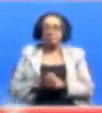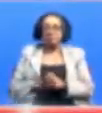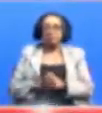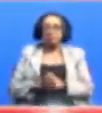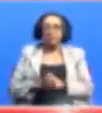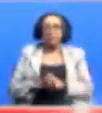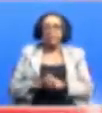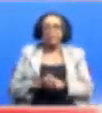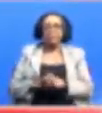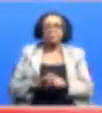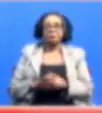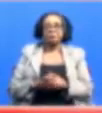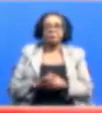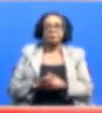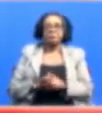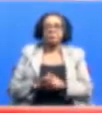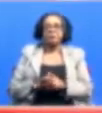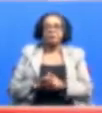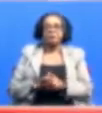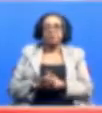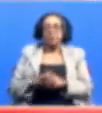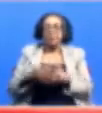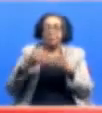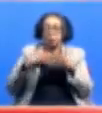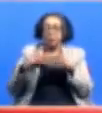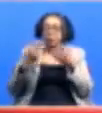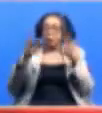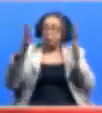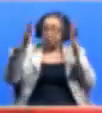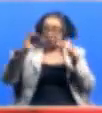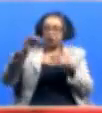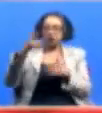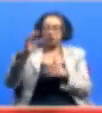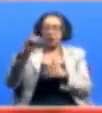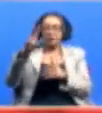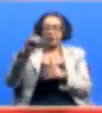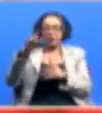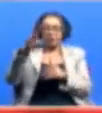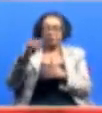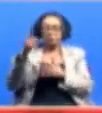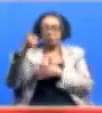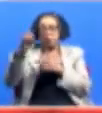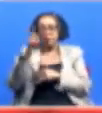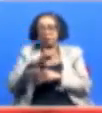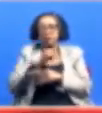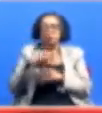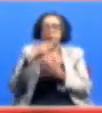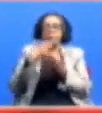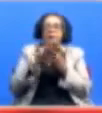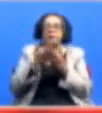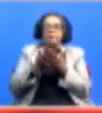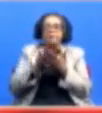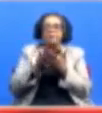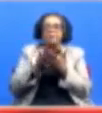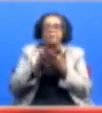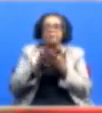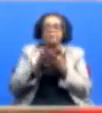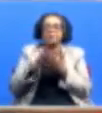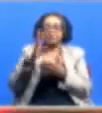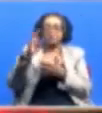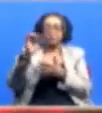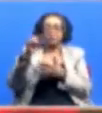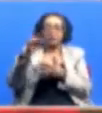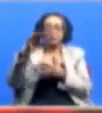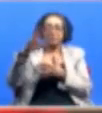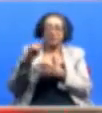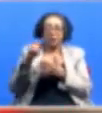Makala yameisha vizuri, washindi Chababo, kongole kwao, mara kwanza umeshinda na nimeshukuru sana. Betika wamekuja hapa